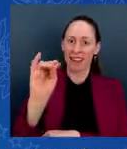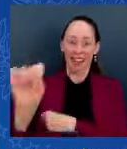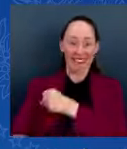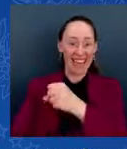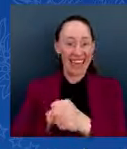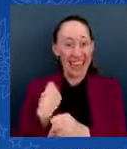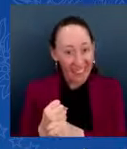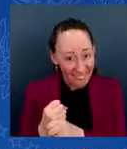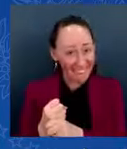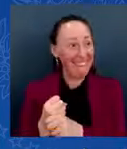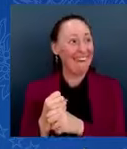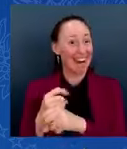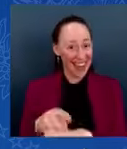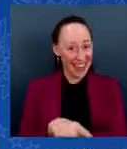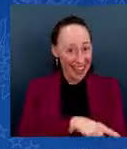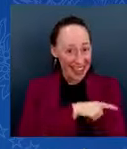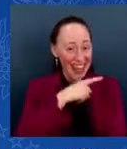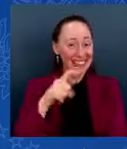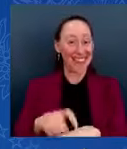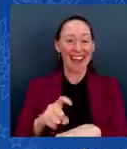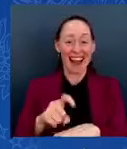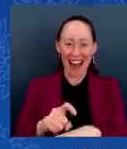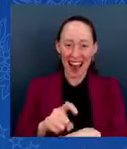I know I only look 40, but I'm a little bit older.